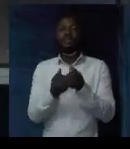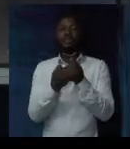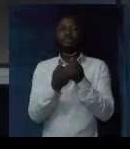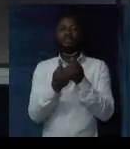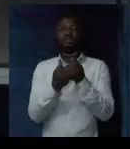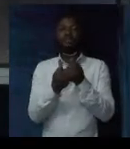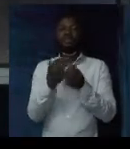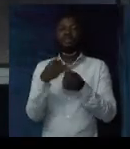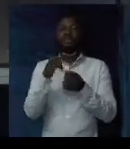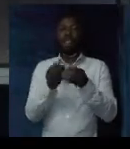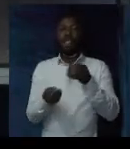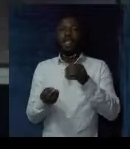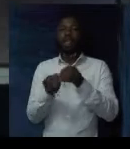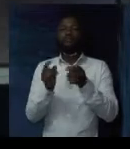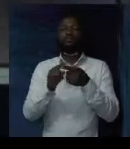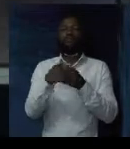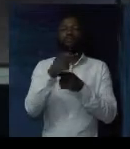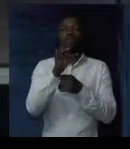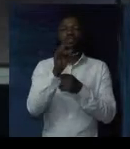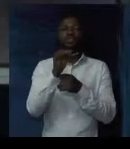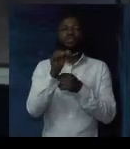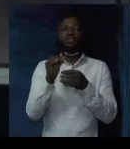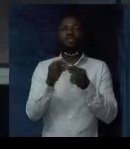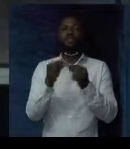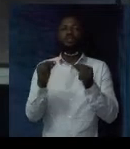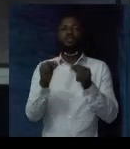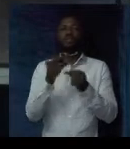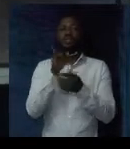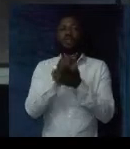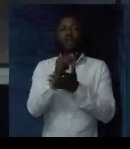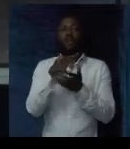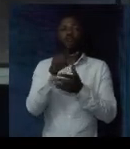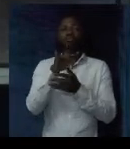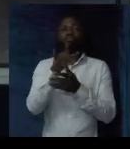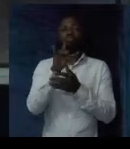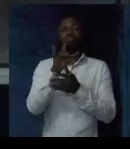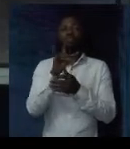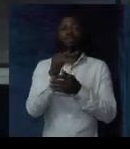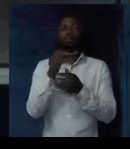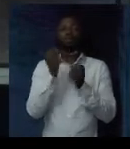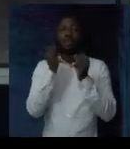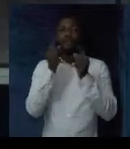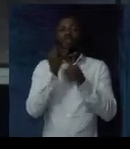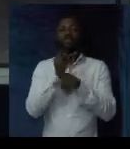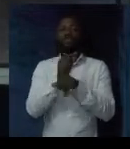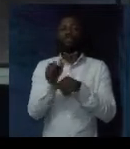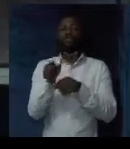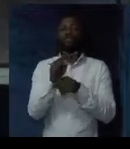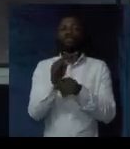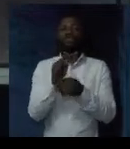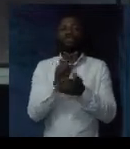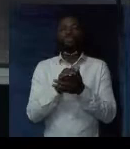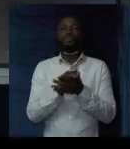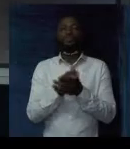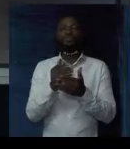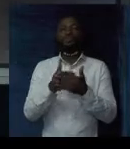they are supplementary. They add up to 180 degrees. Is that what you selected? Then, amazing job,